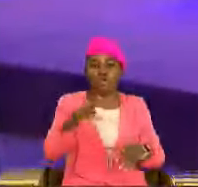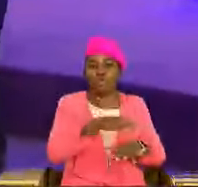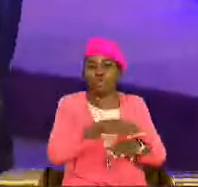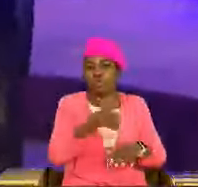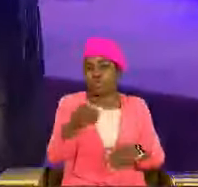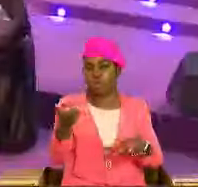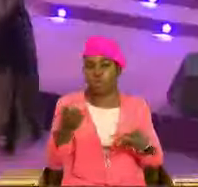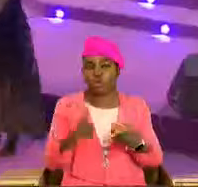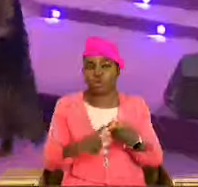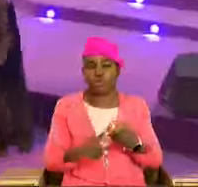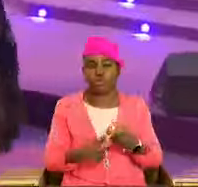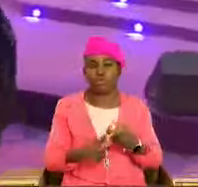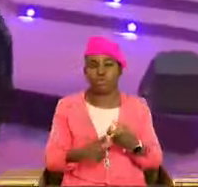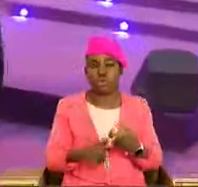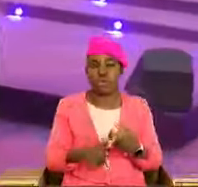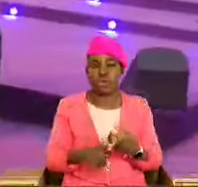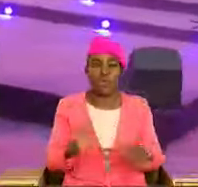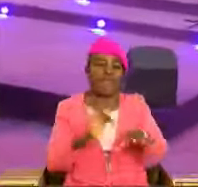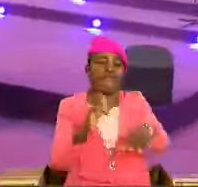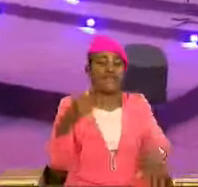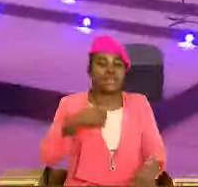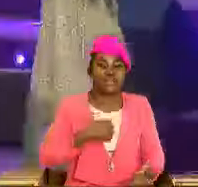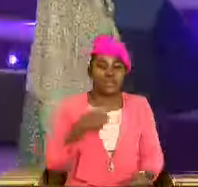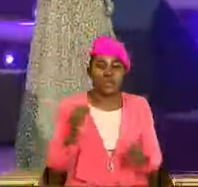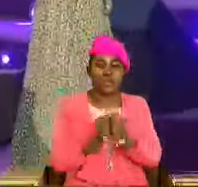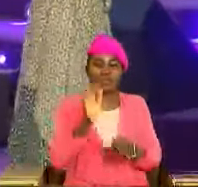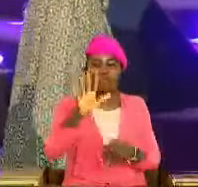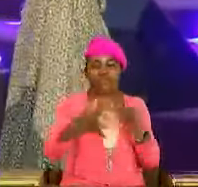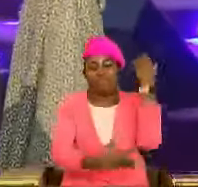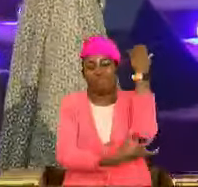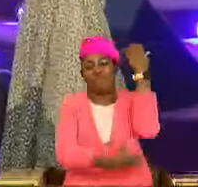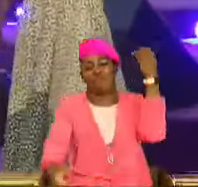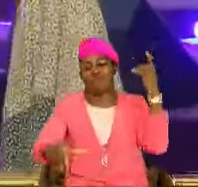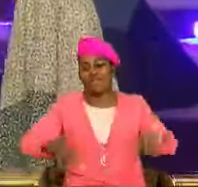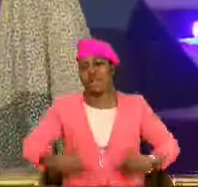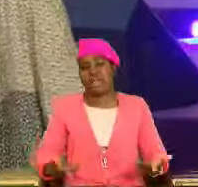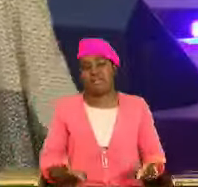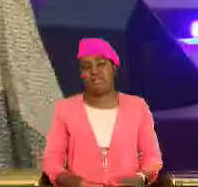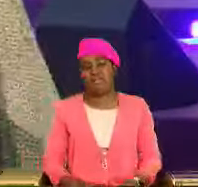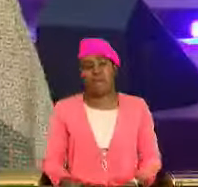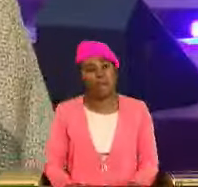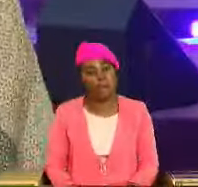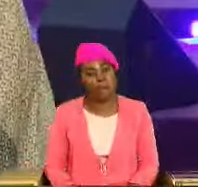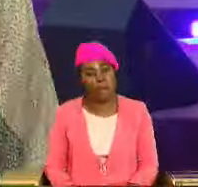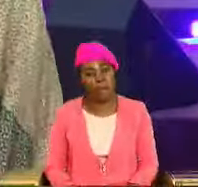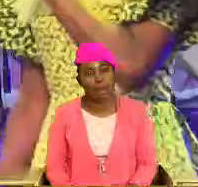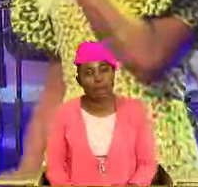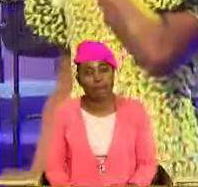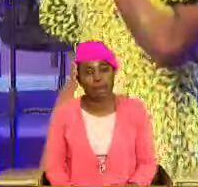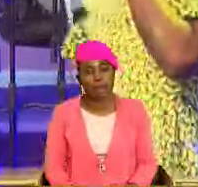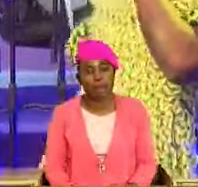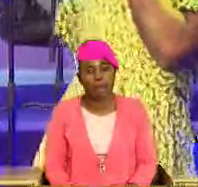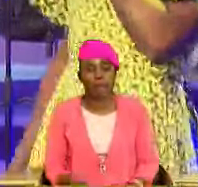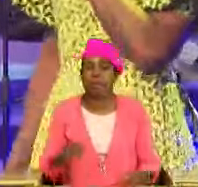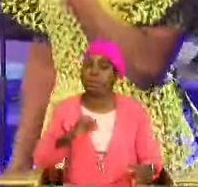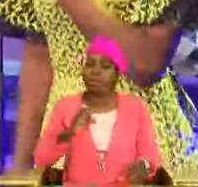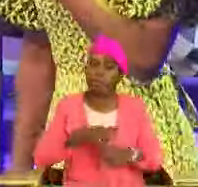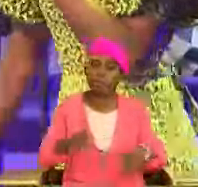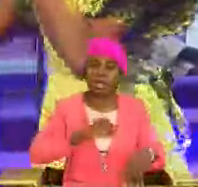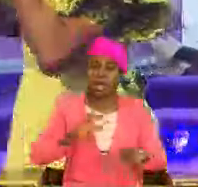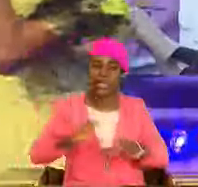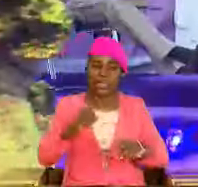life ah sister doers but I did you good good good good call good